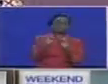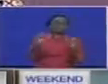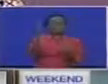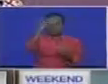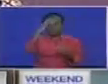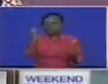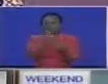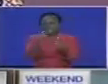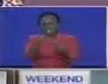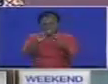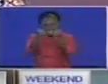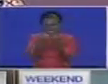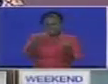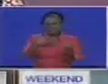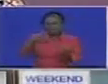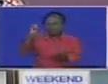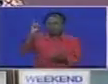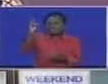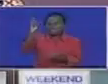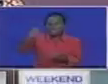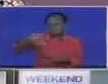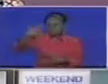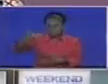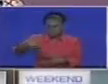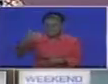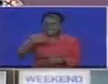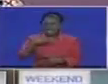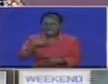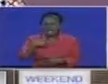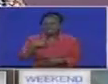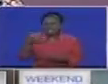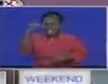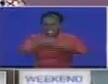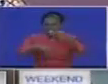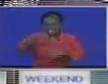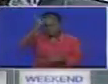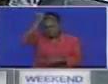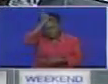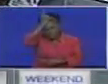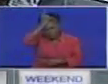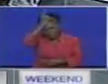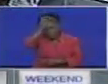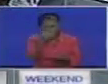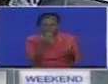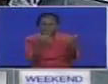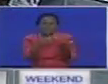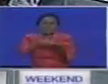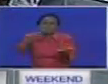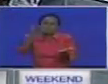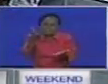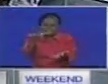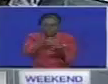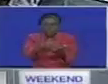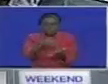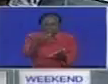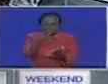that in our system, the ODM has been able to carry out entire grassroots elections. Which is probably why people expected a little bit more of this one, because